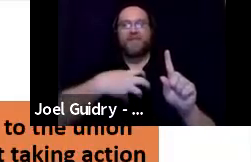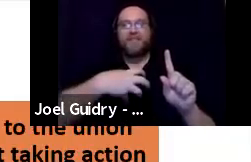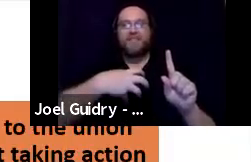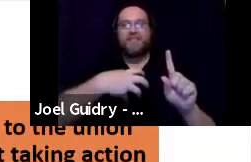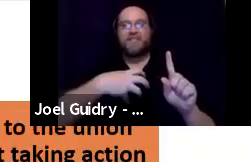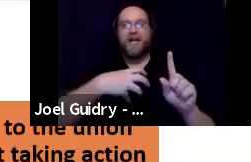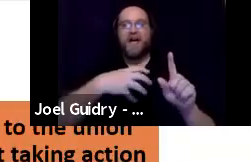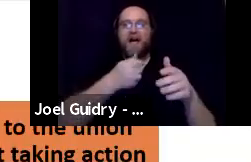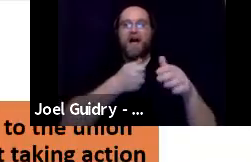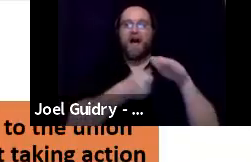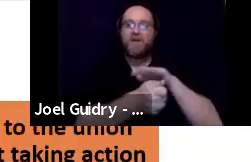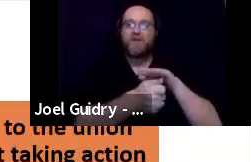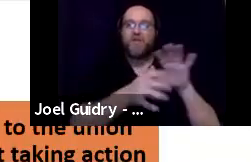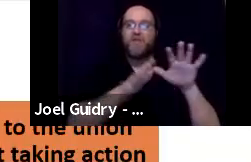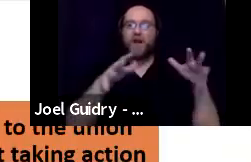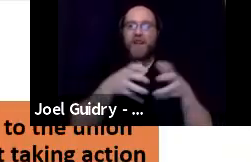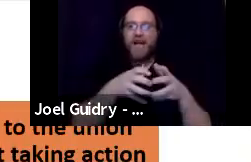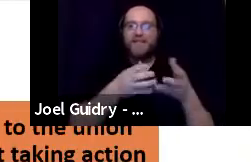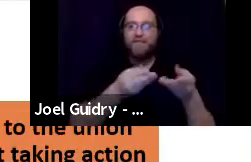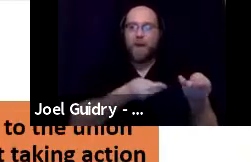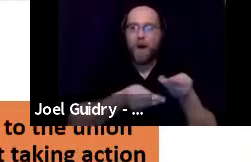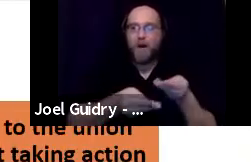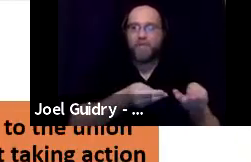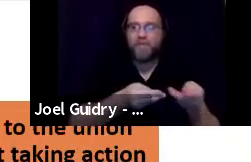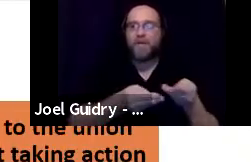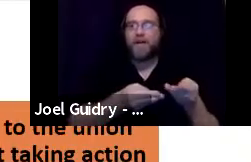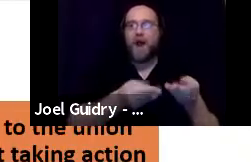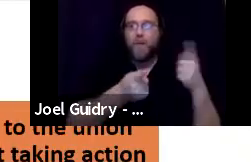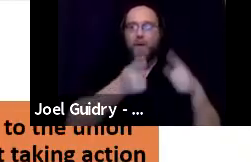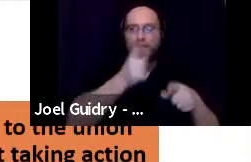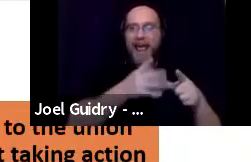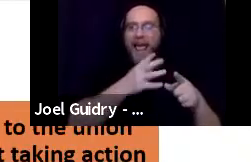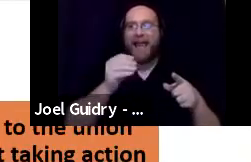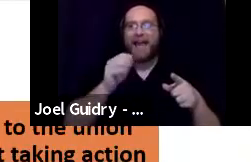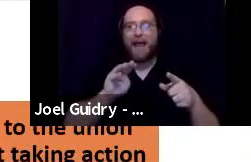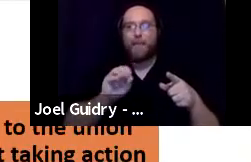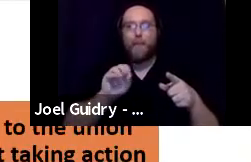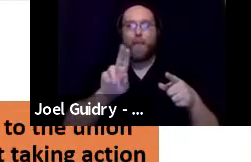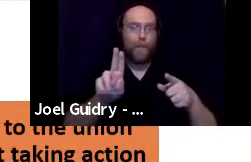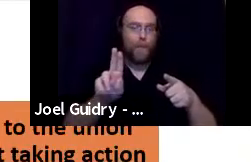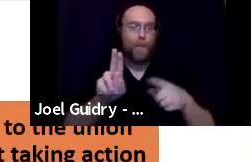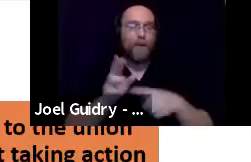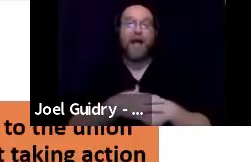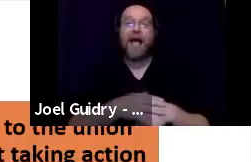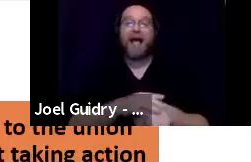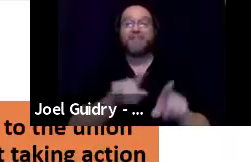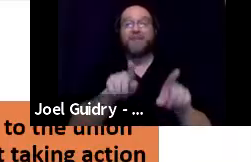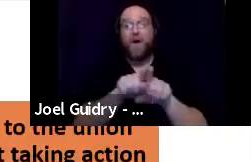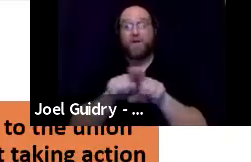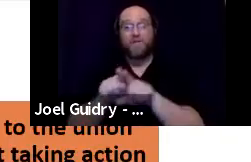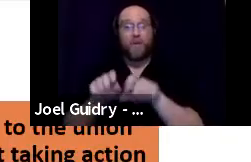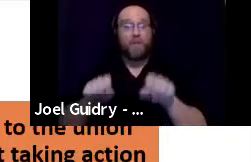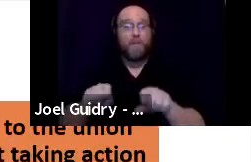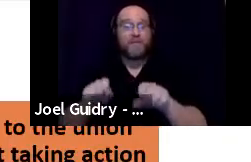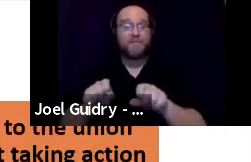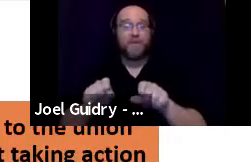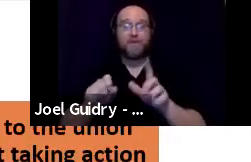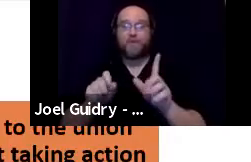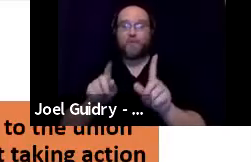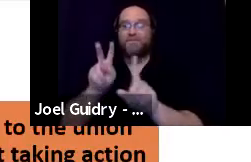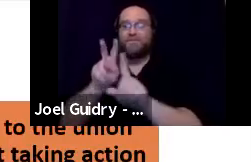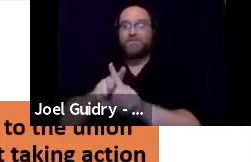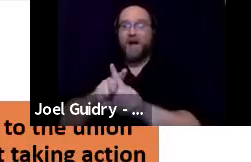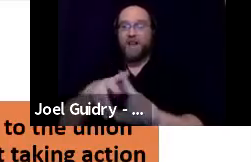agreement and any memorandum of understanding. It's also possible to file a complaint with the Division